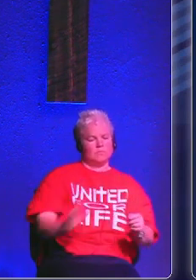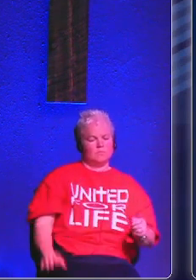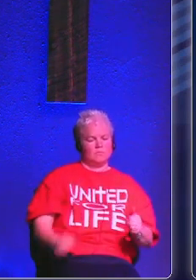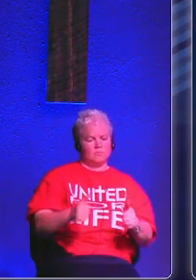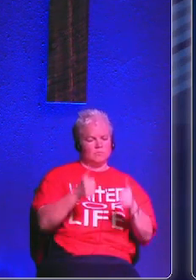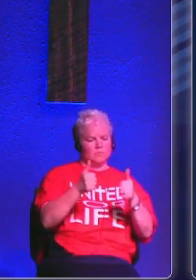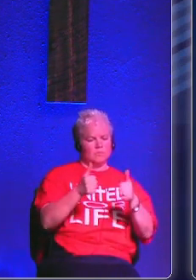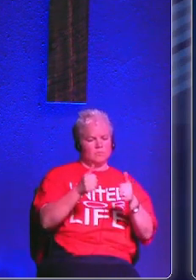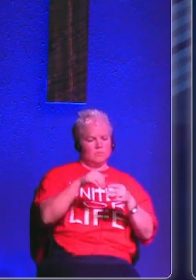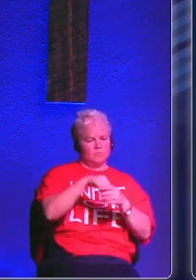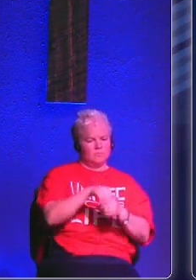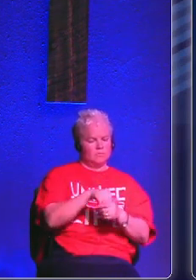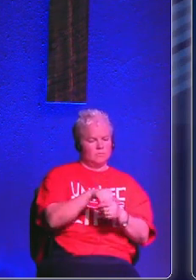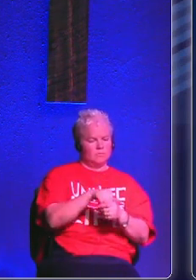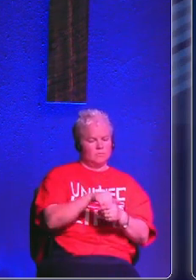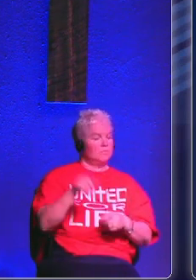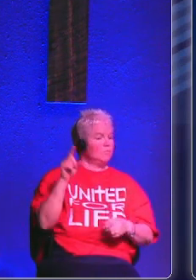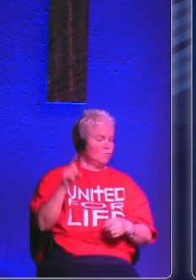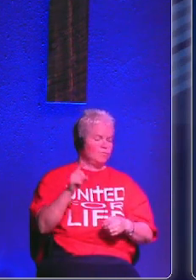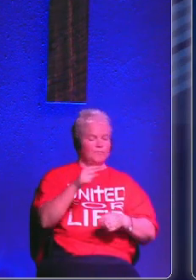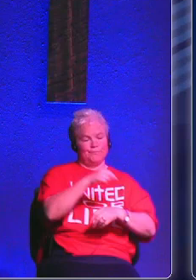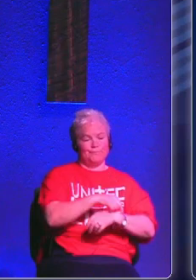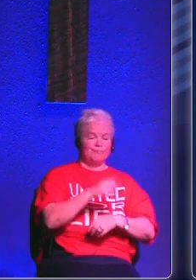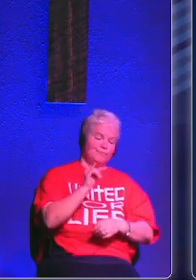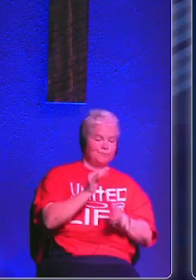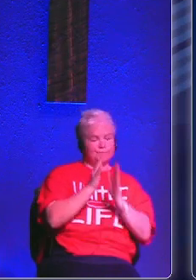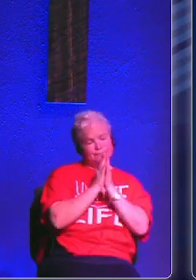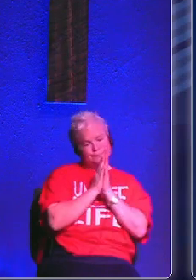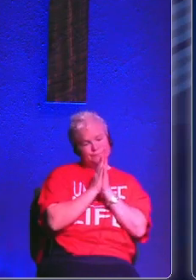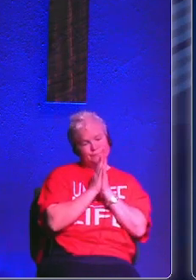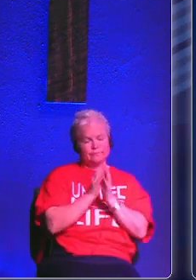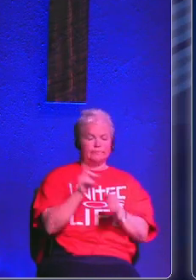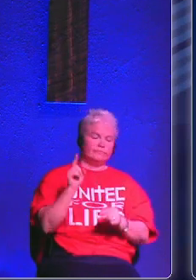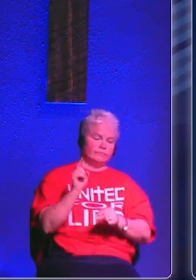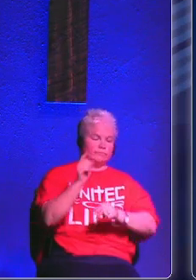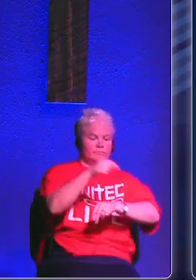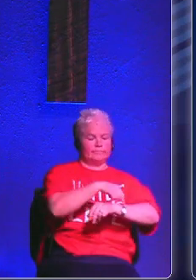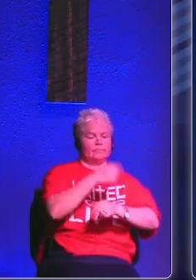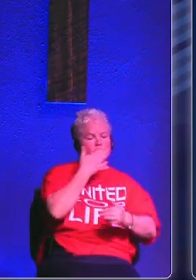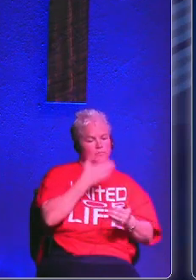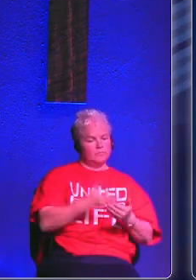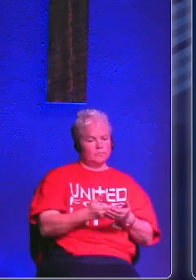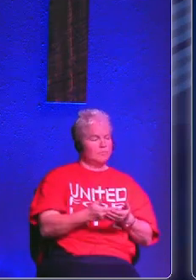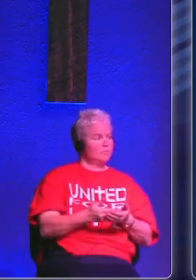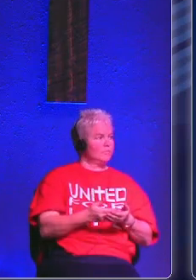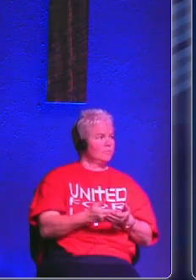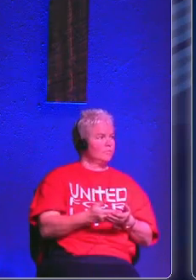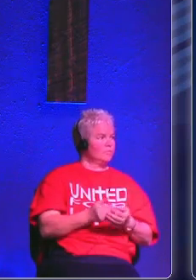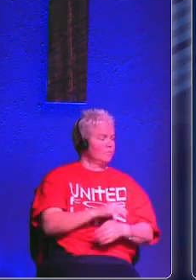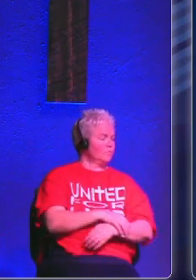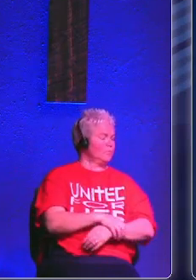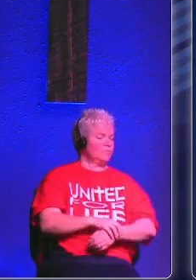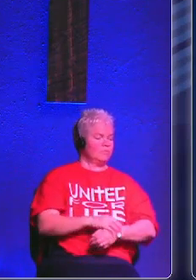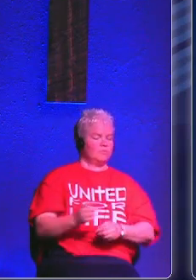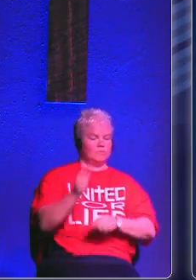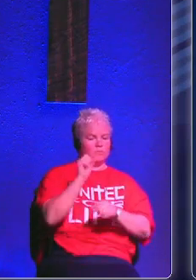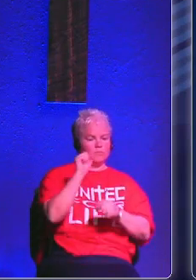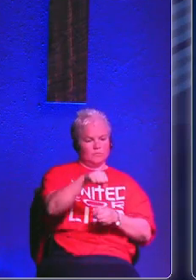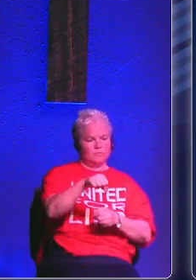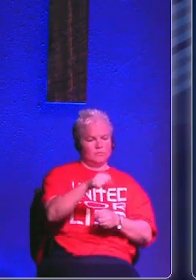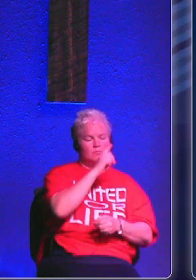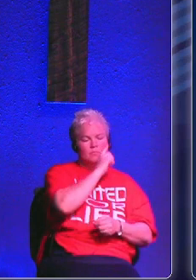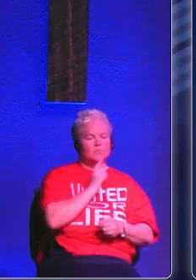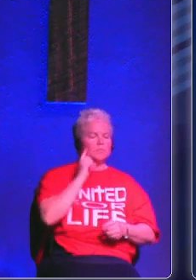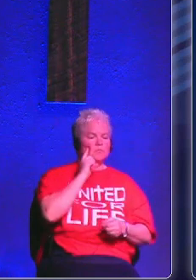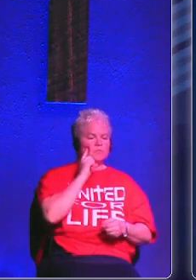and he can live within us. Not a one time, hey, I prayed the prayer the one time and now I'm good. No, this is Jesus saying you need to do this